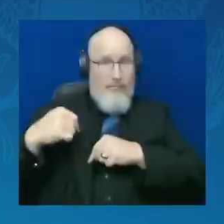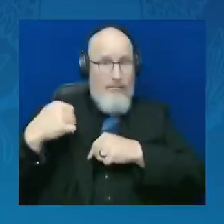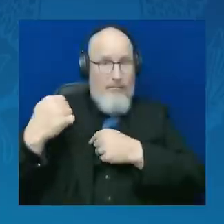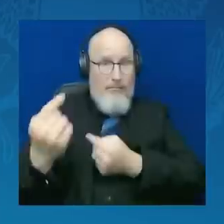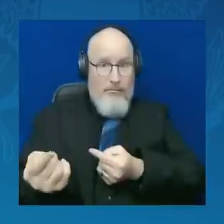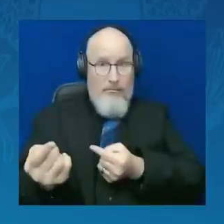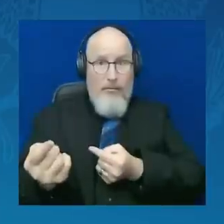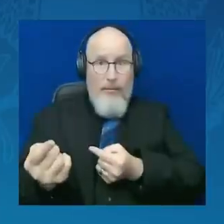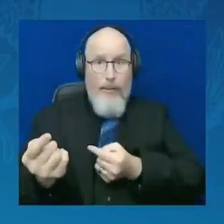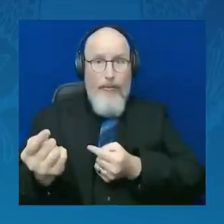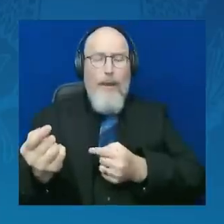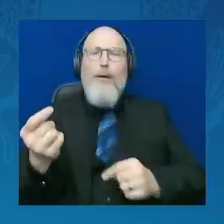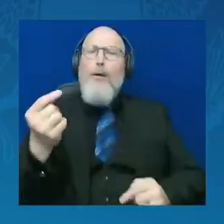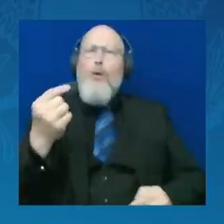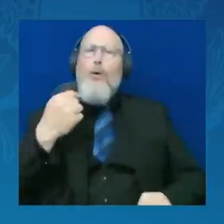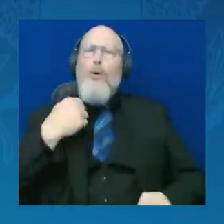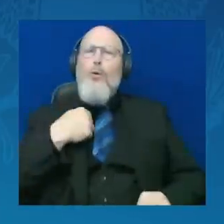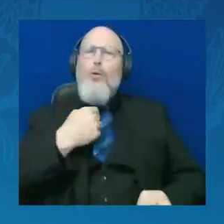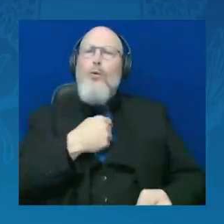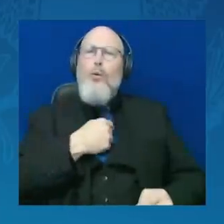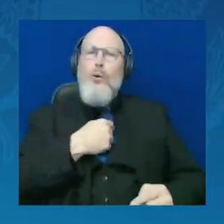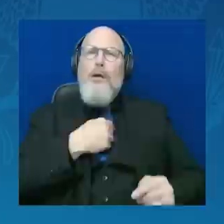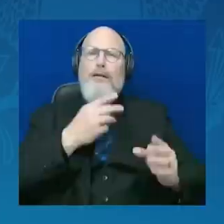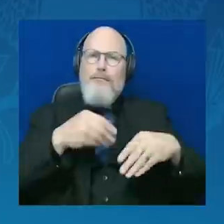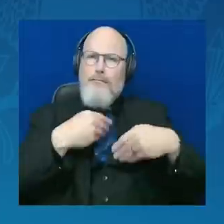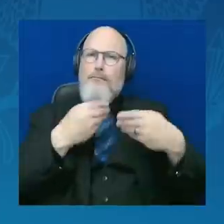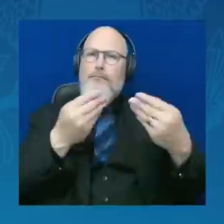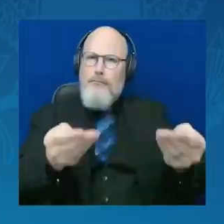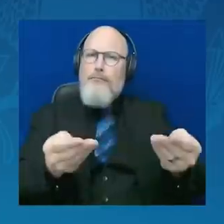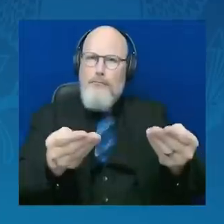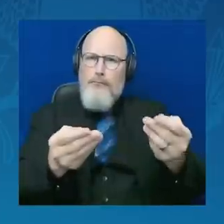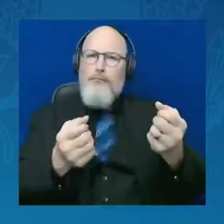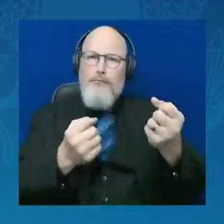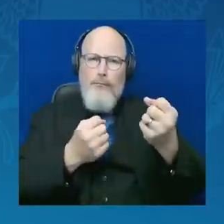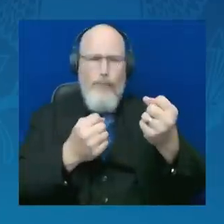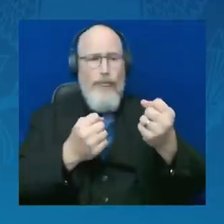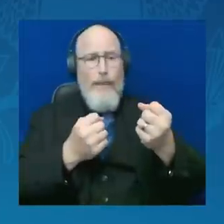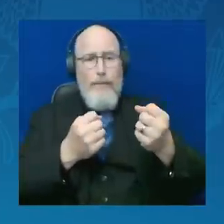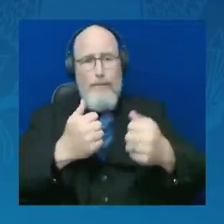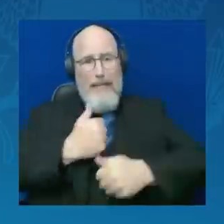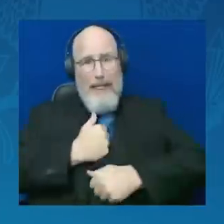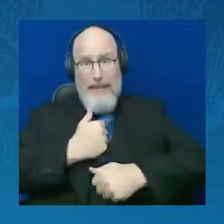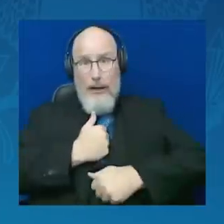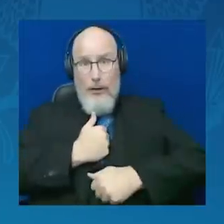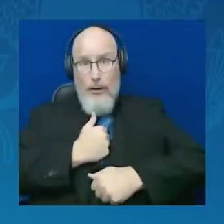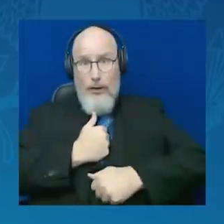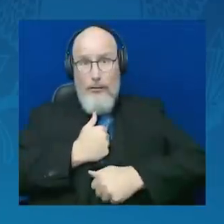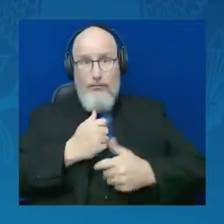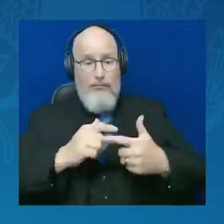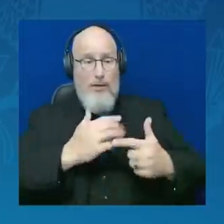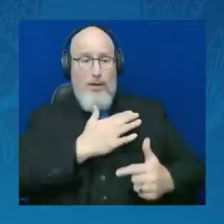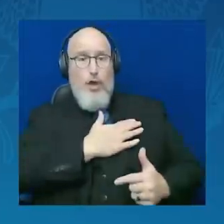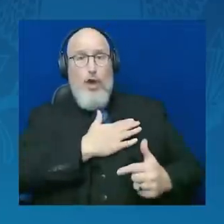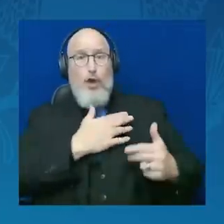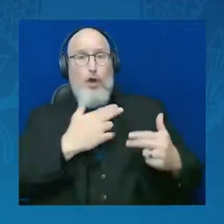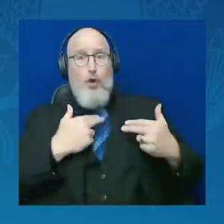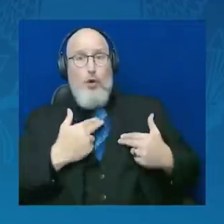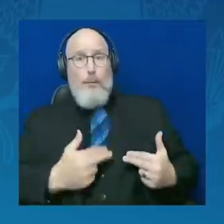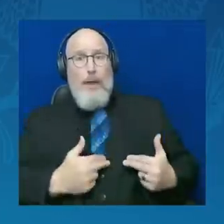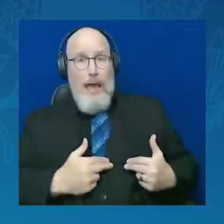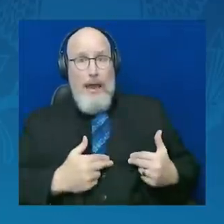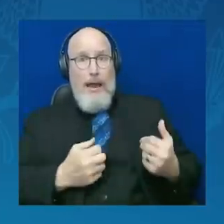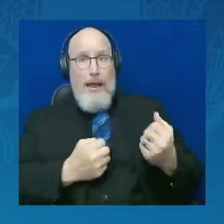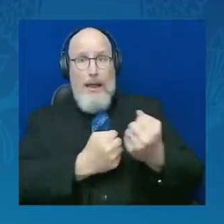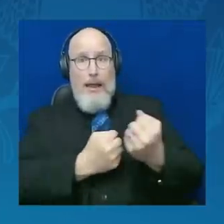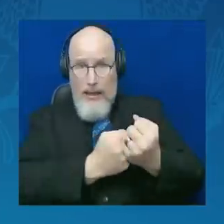given military, humanitarian, and security assistance, and that is an ongoing process. As I mentioned